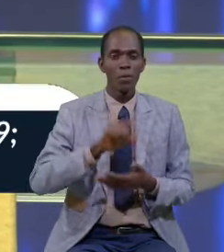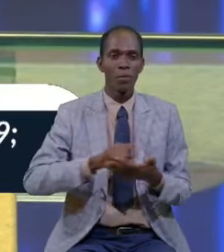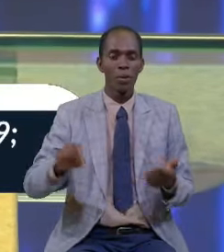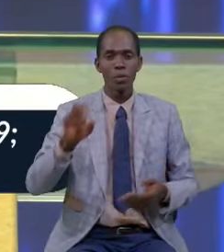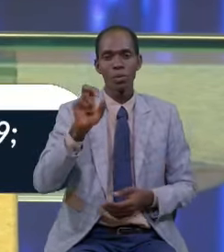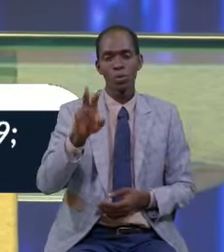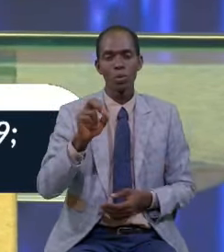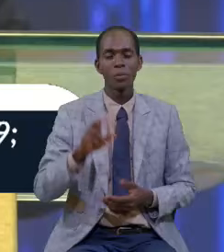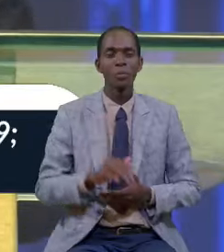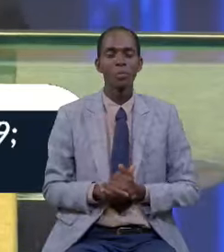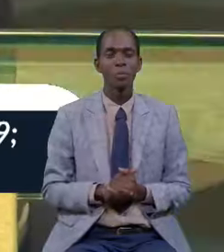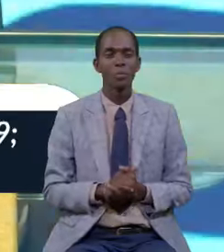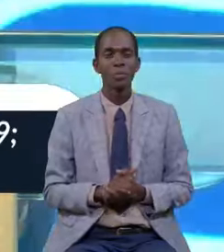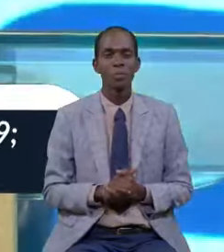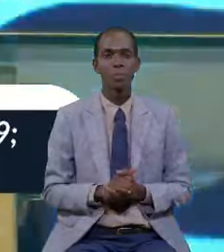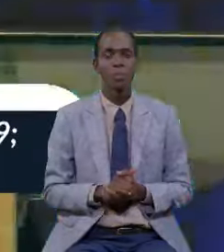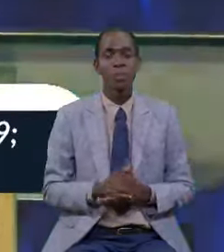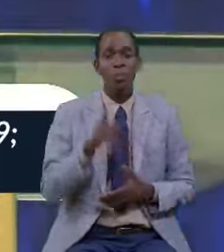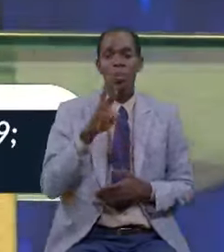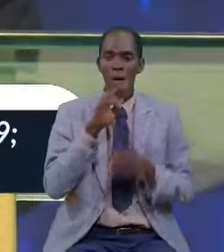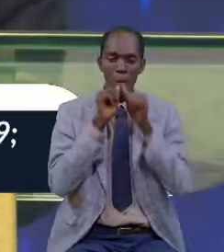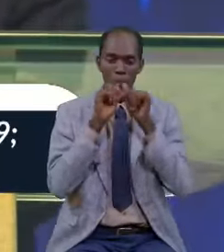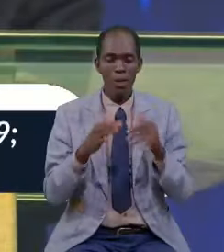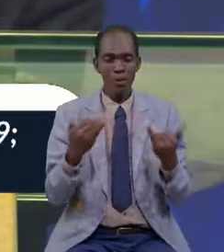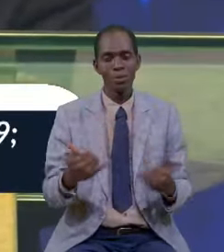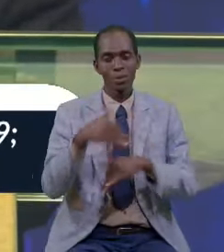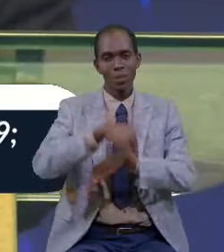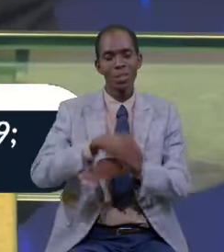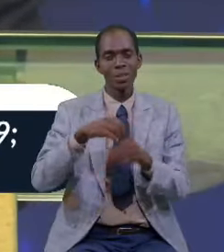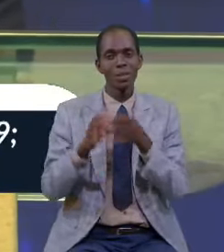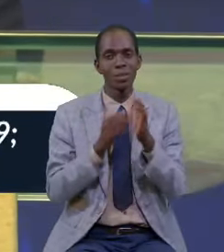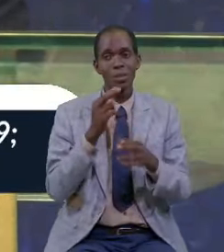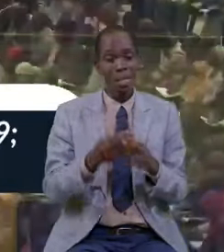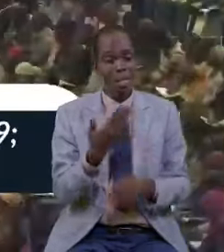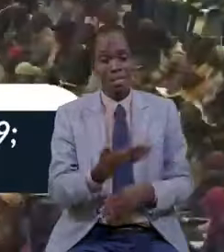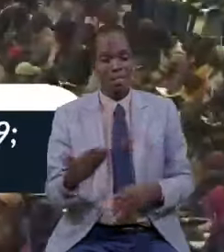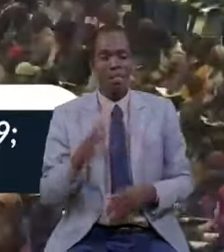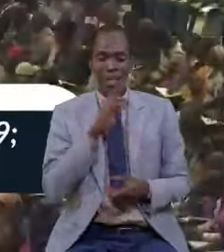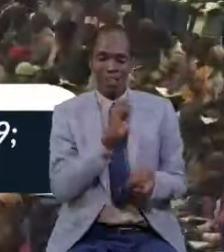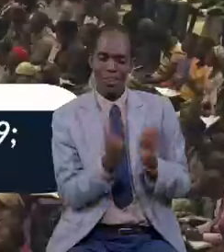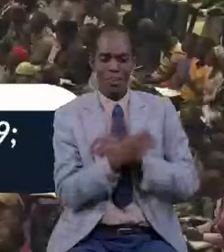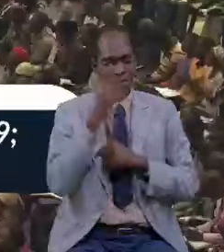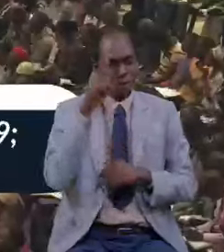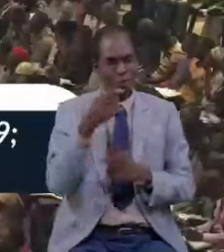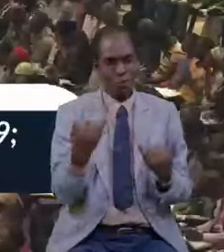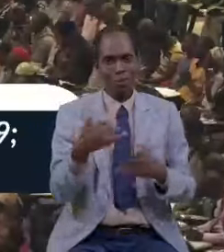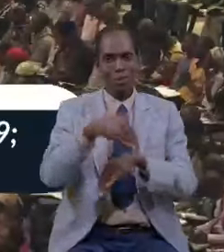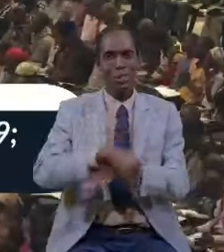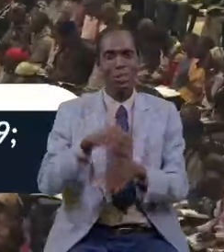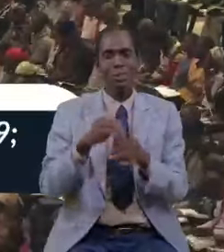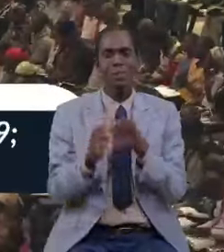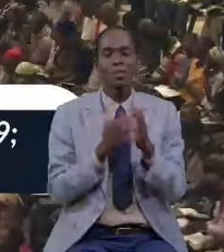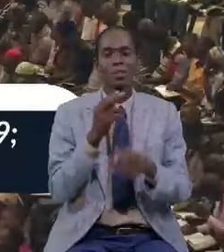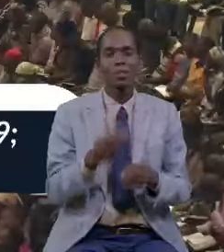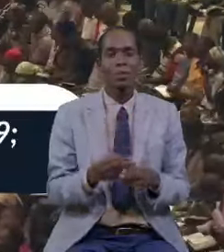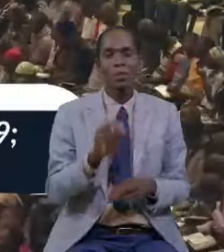verse 12. You are blessed tonight. Things are turned around tonight in your life. Look at verse 12. For